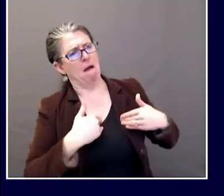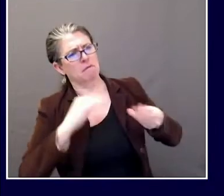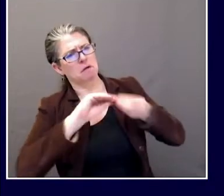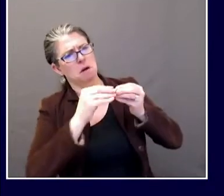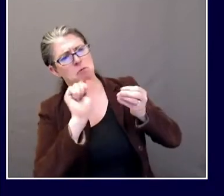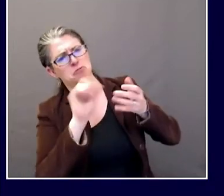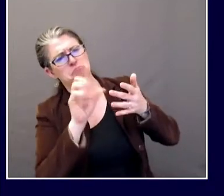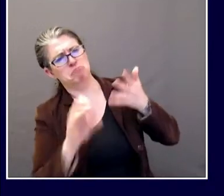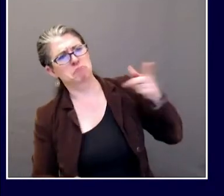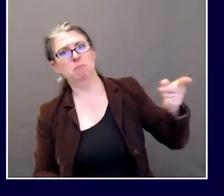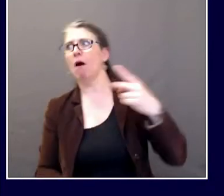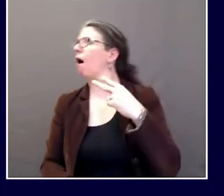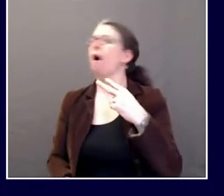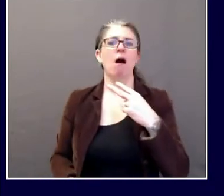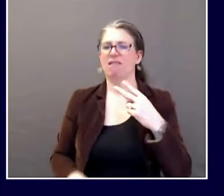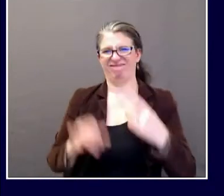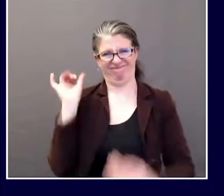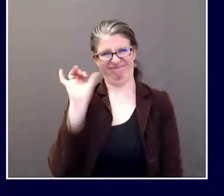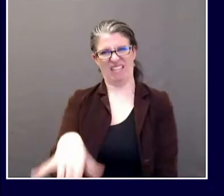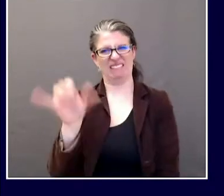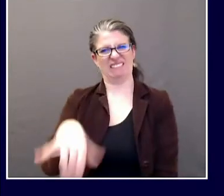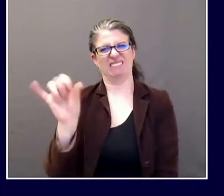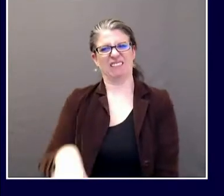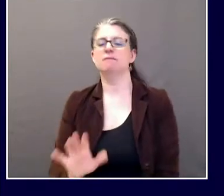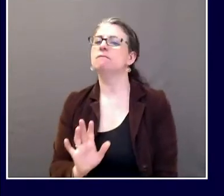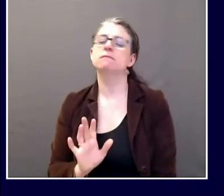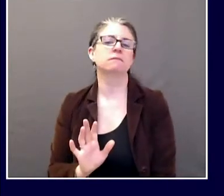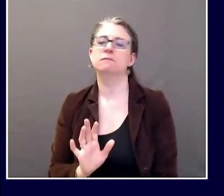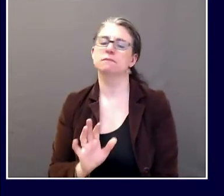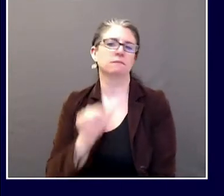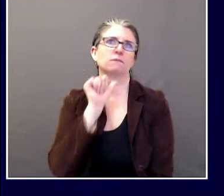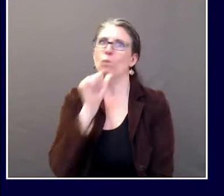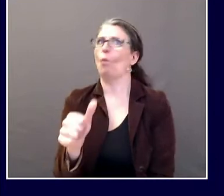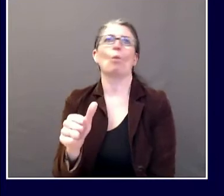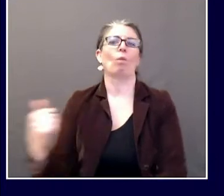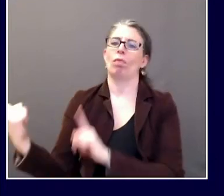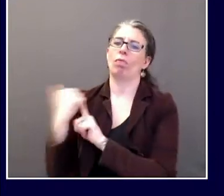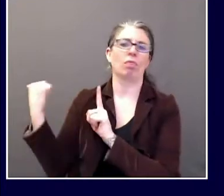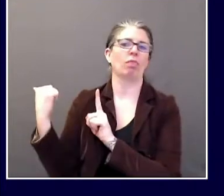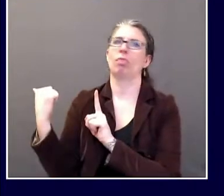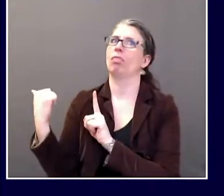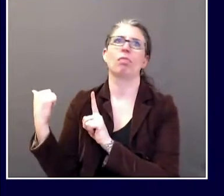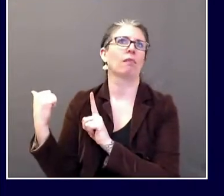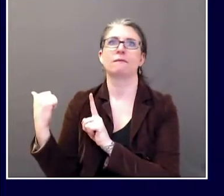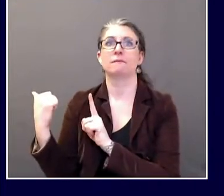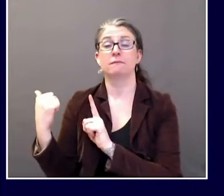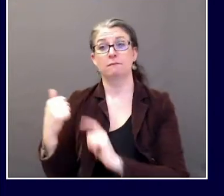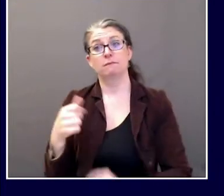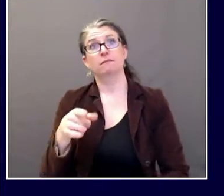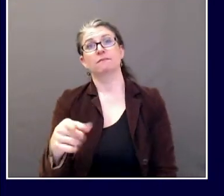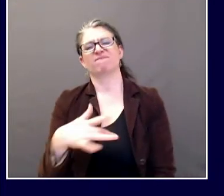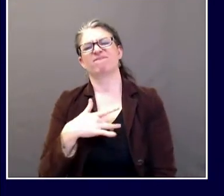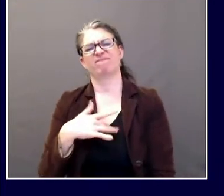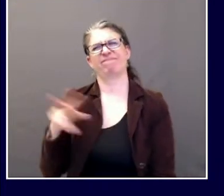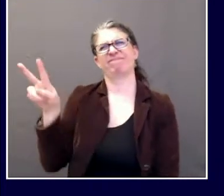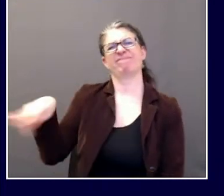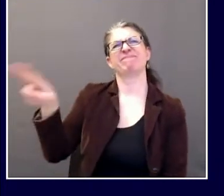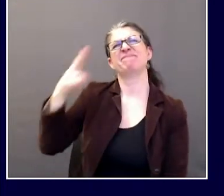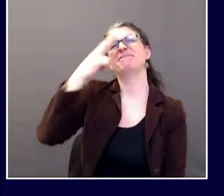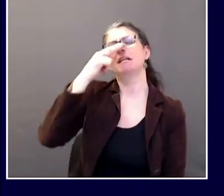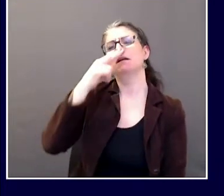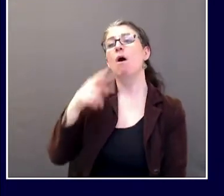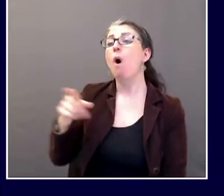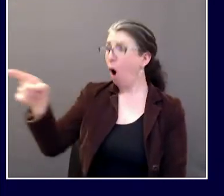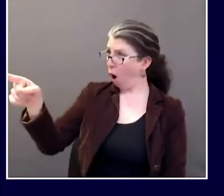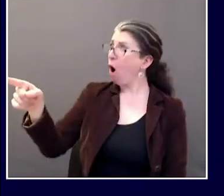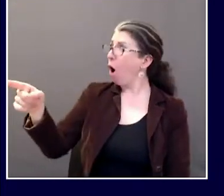phone number is not what you see associated with the Maine CDC, your doctor's office, your local hospital, please know to